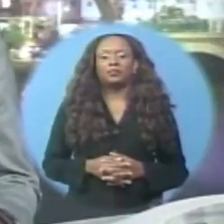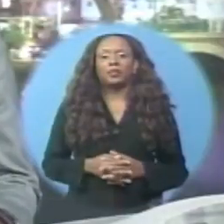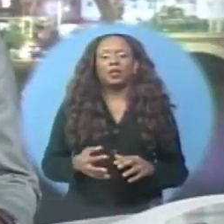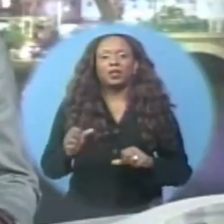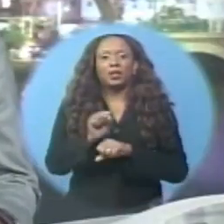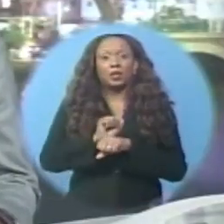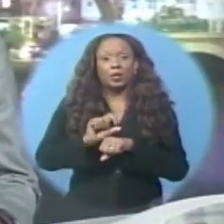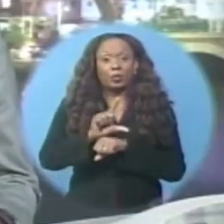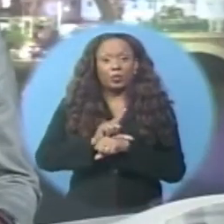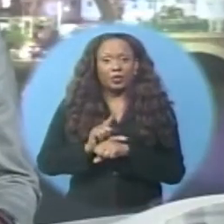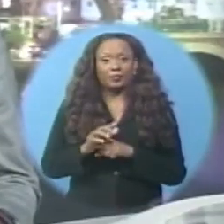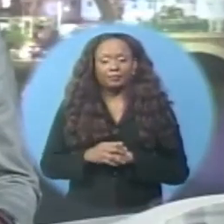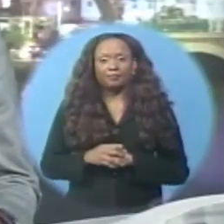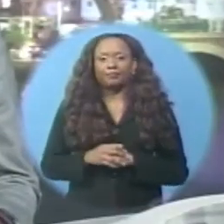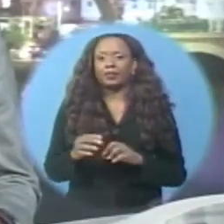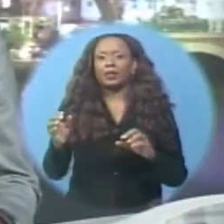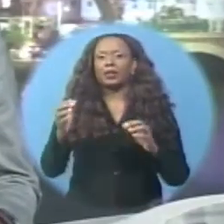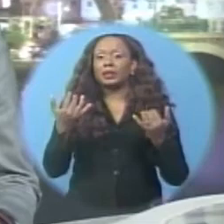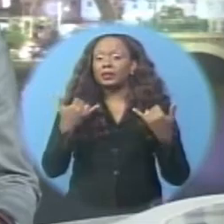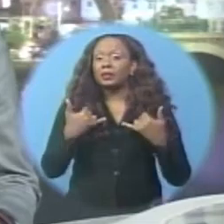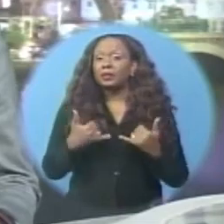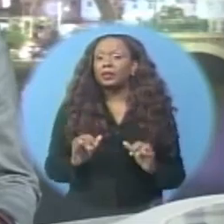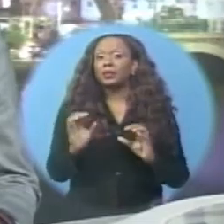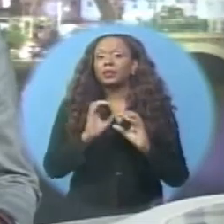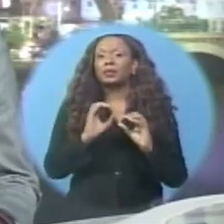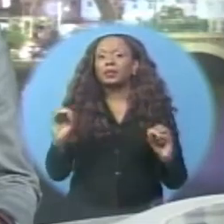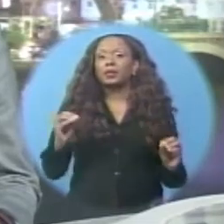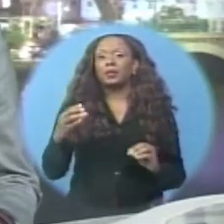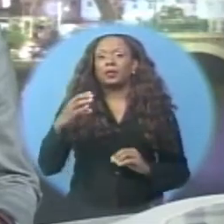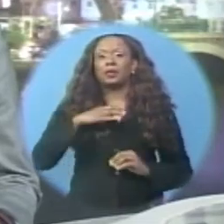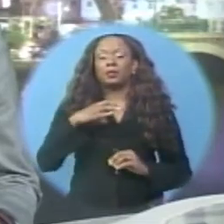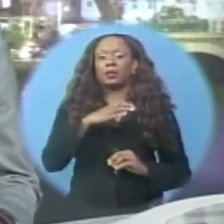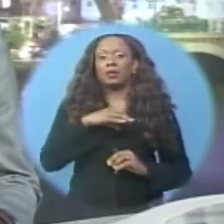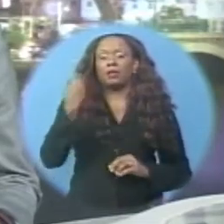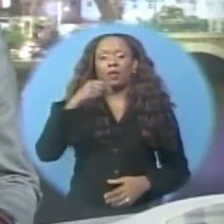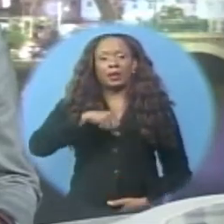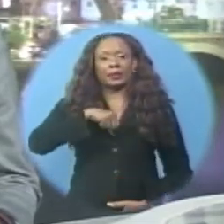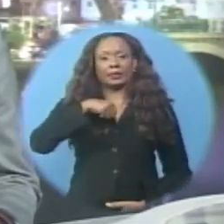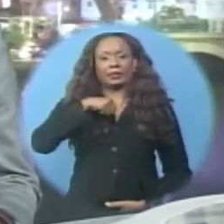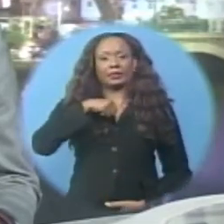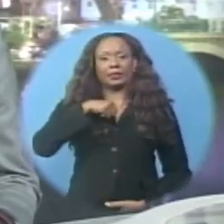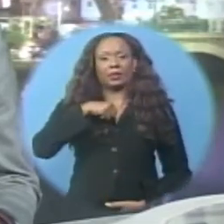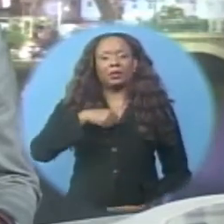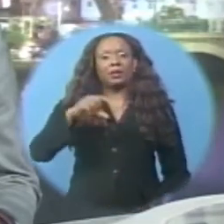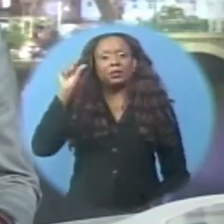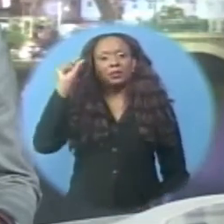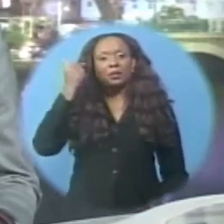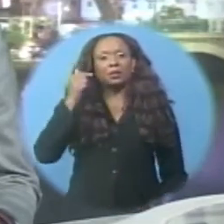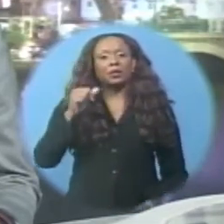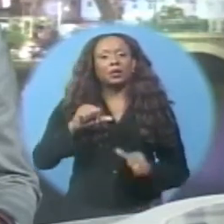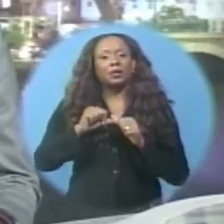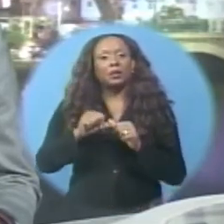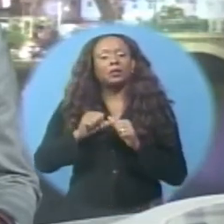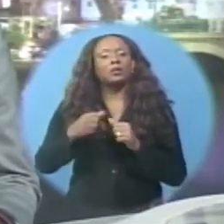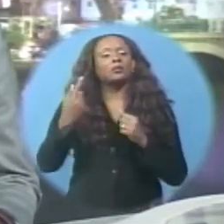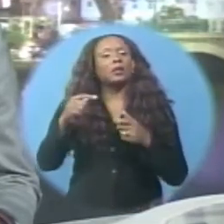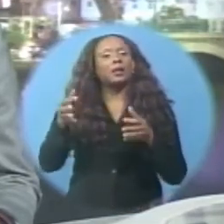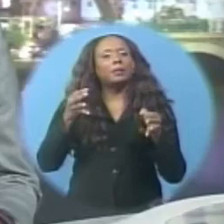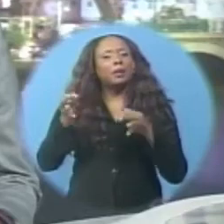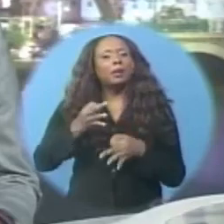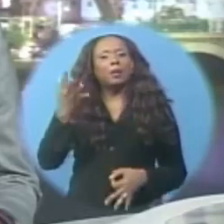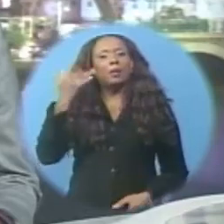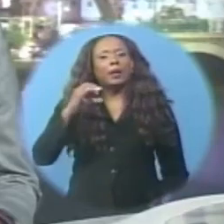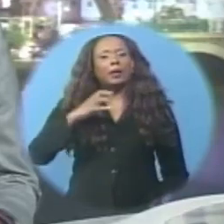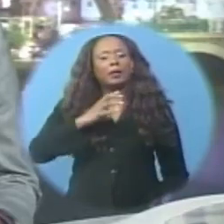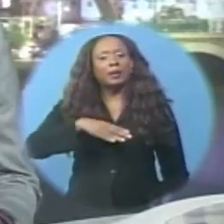News from the region tonight. In St. Lucia, there is still no integrity commission, and the Alan Chastanet administration continues to be called upon to explain why